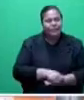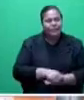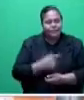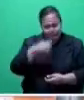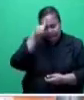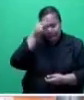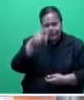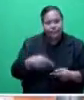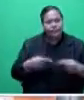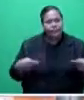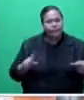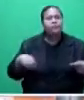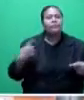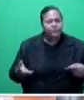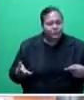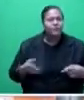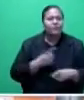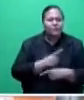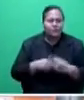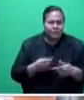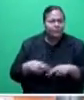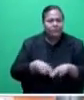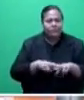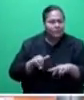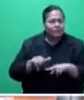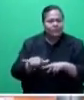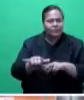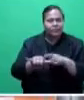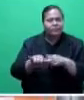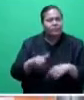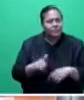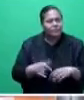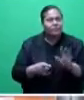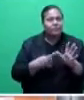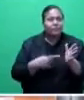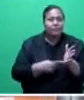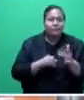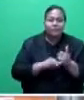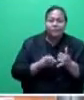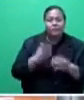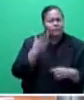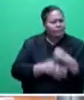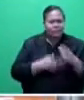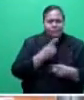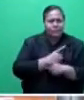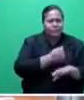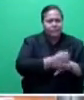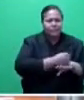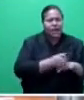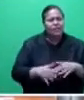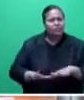only talks about Fiji Airways or ATS. They hardly talk about the garment workers. They hardly talk about the construction workers,